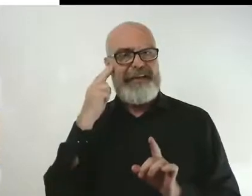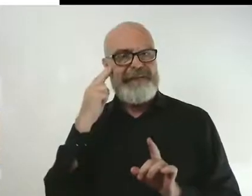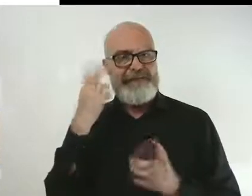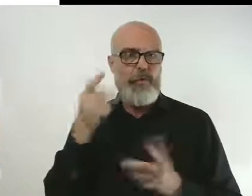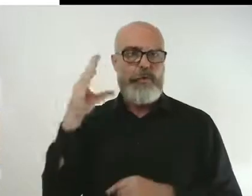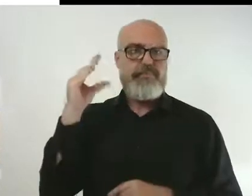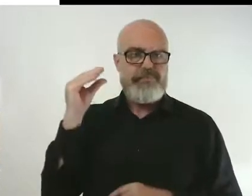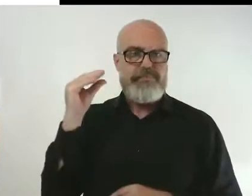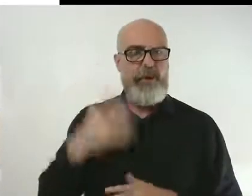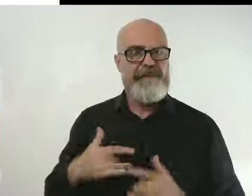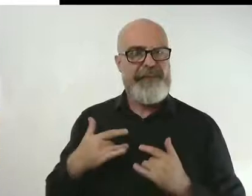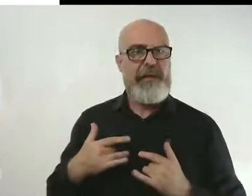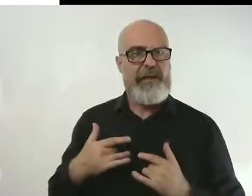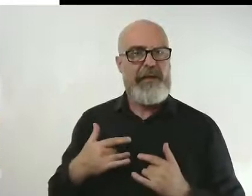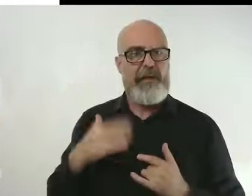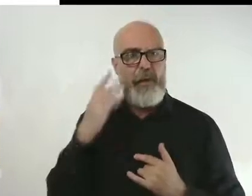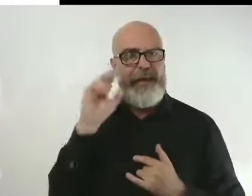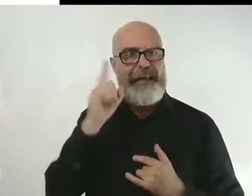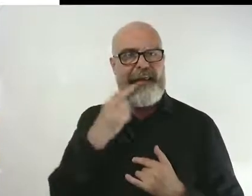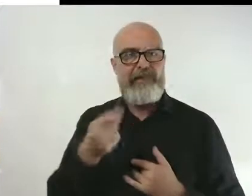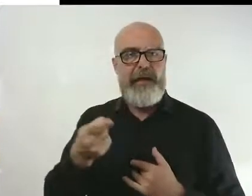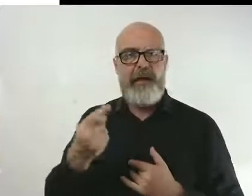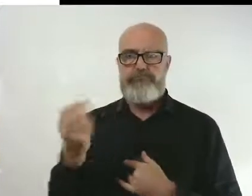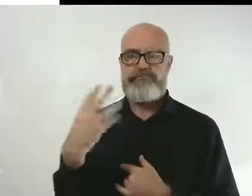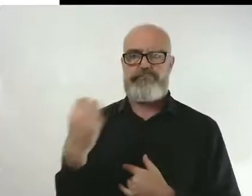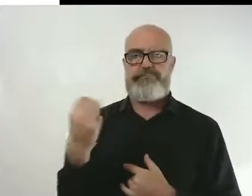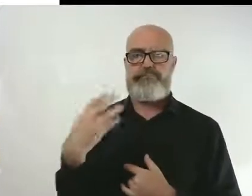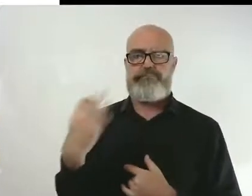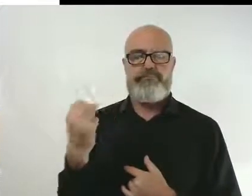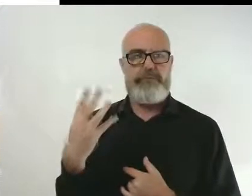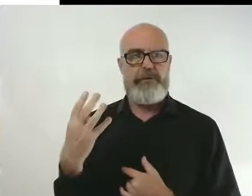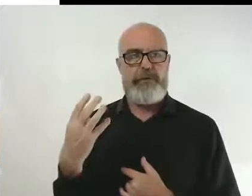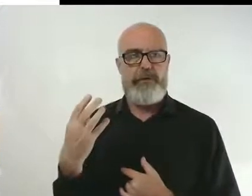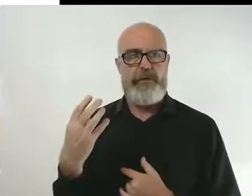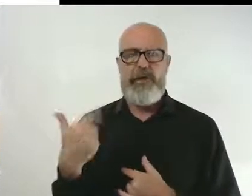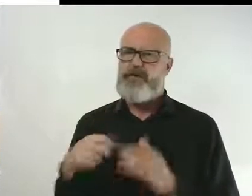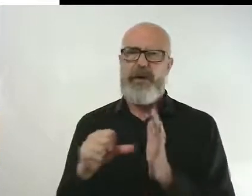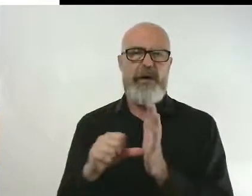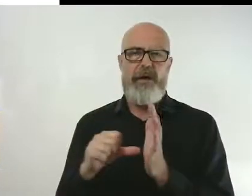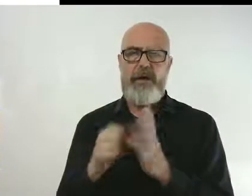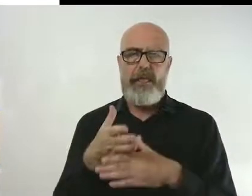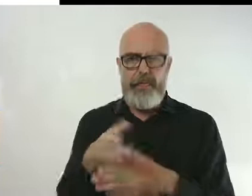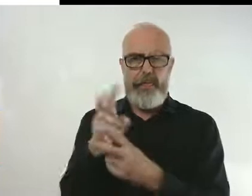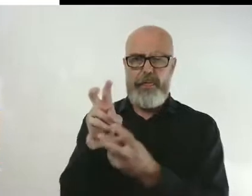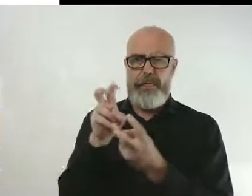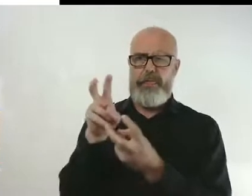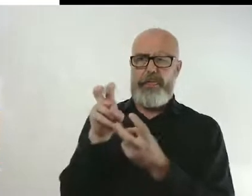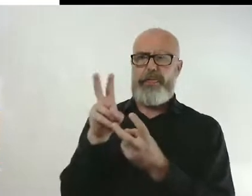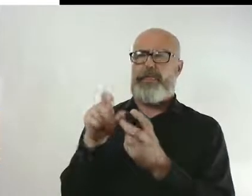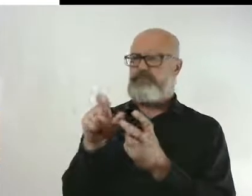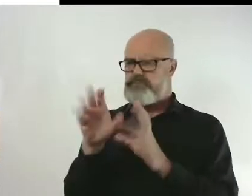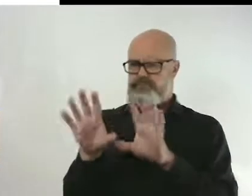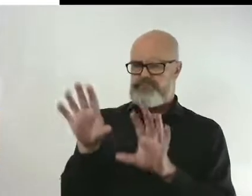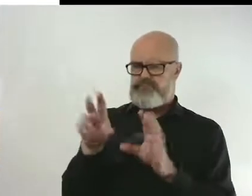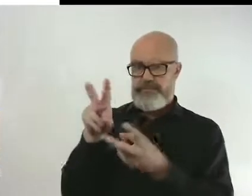This is what deaf or hard of hearing people feel when the hearing people speak to them. It